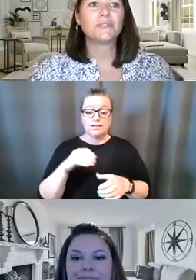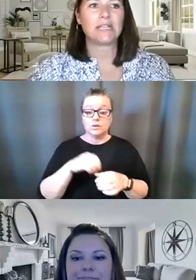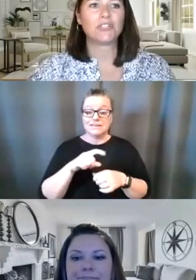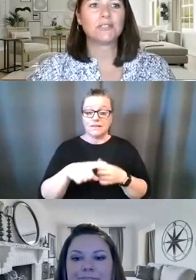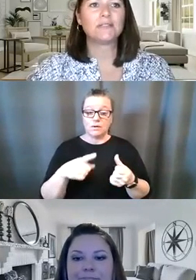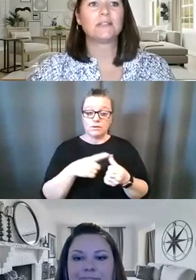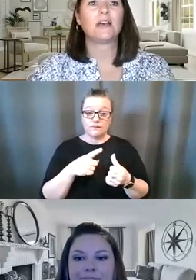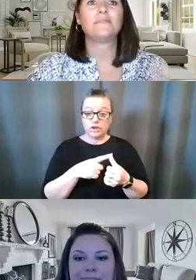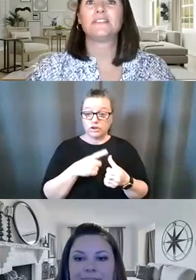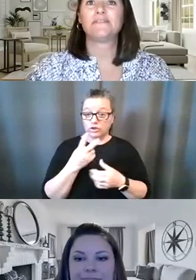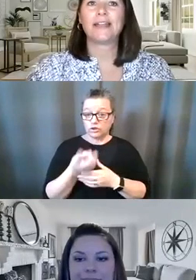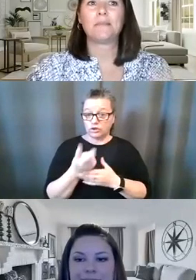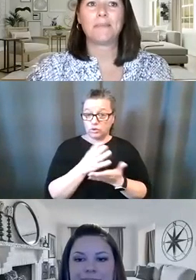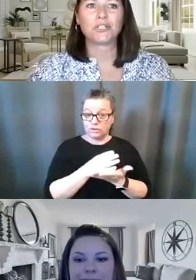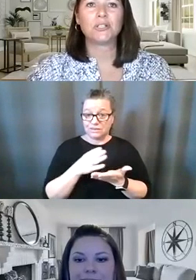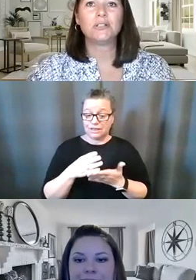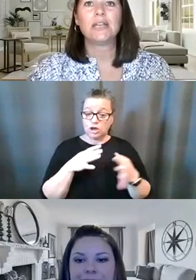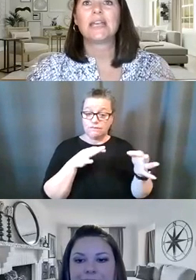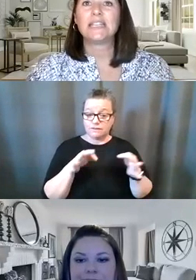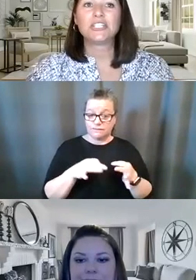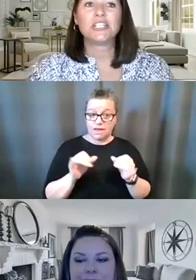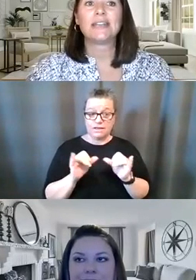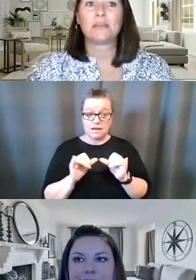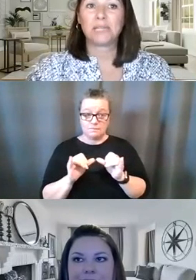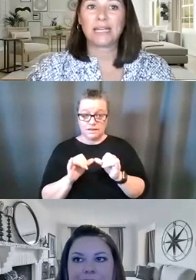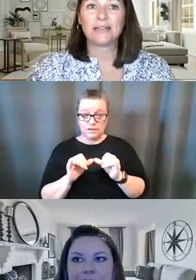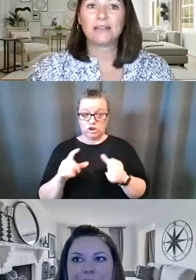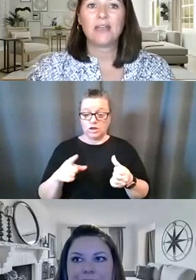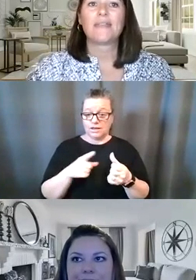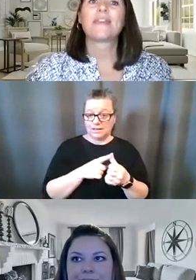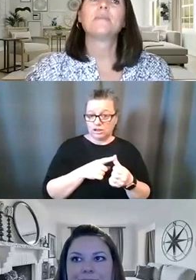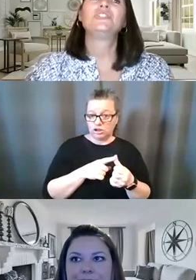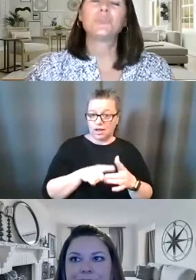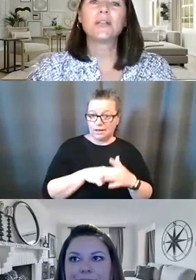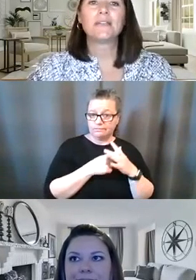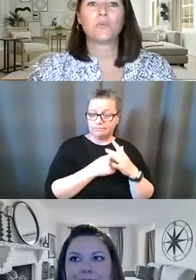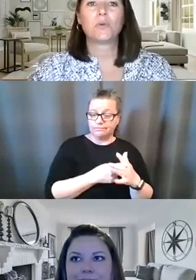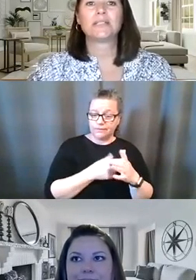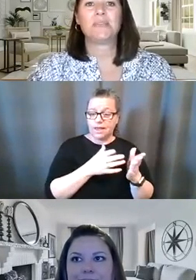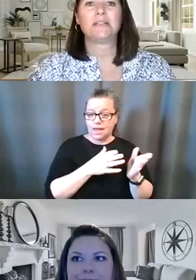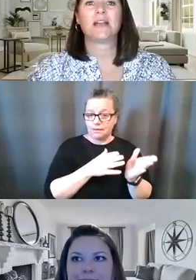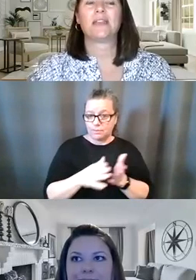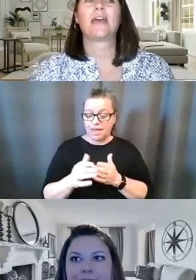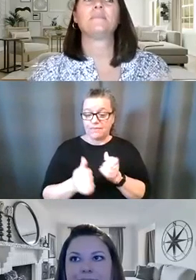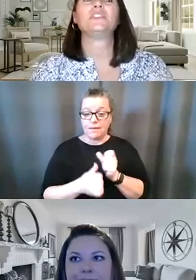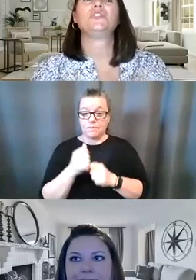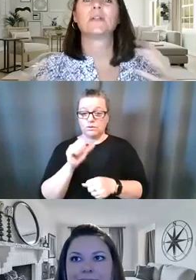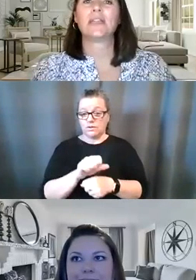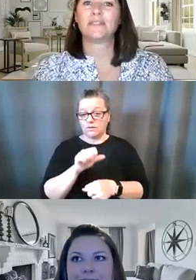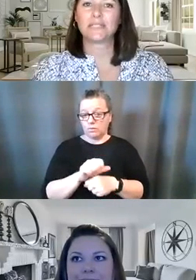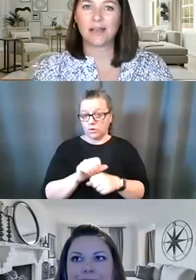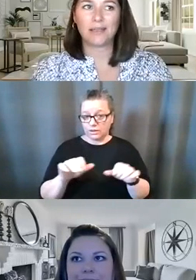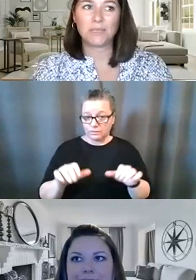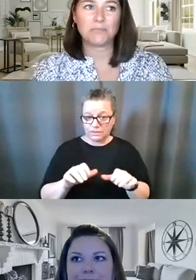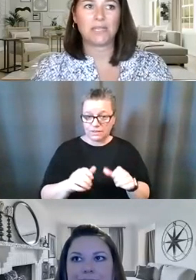two stages of define and measure, initiate and plan, that the majority of the work is being done and the majority